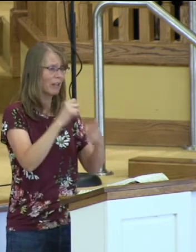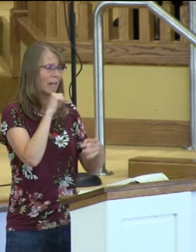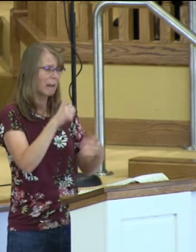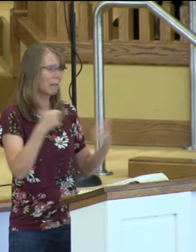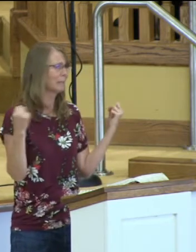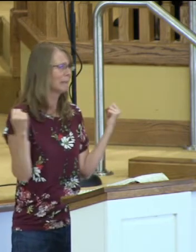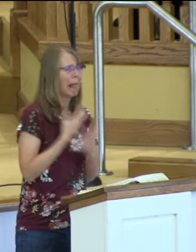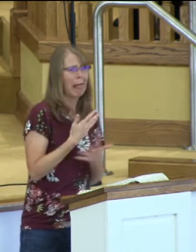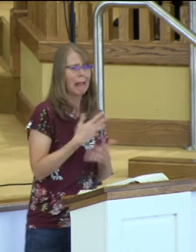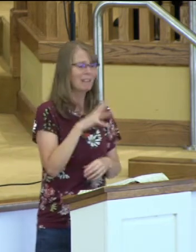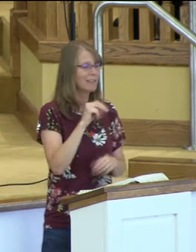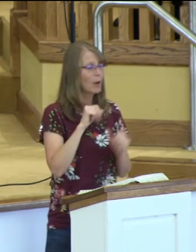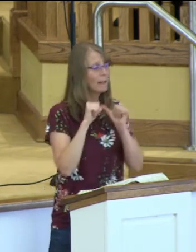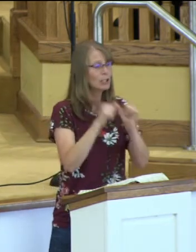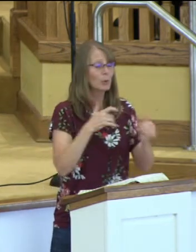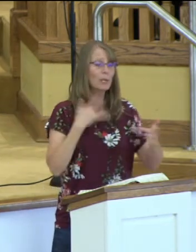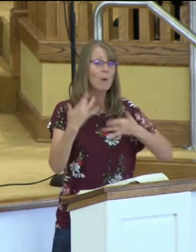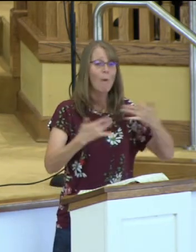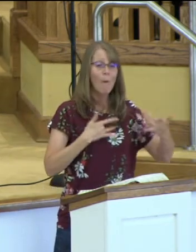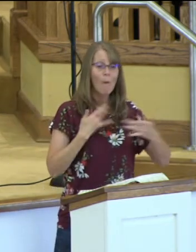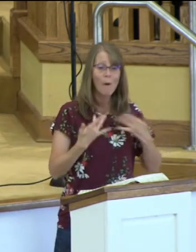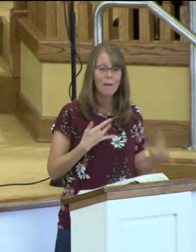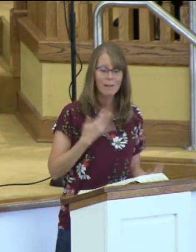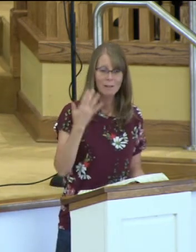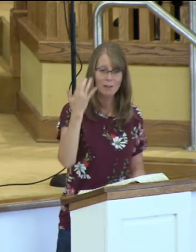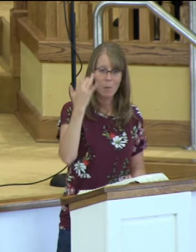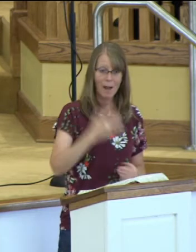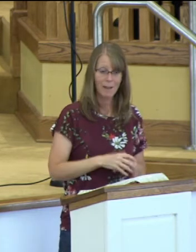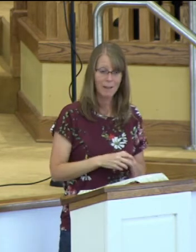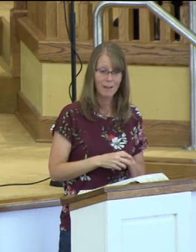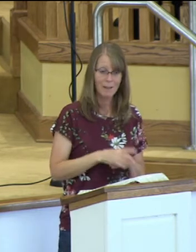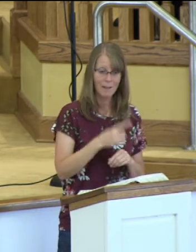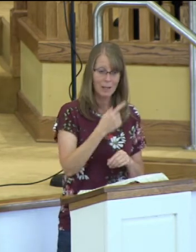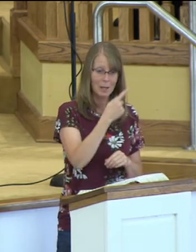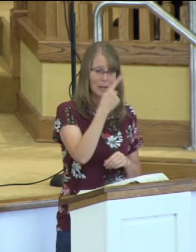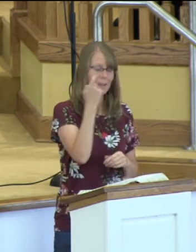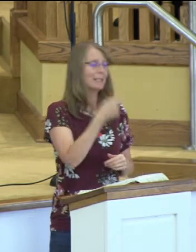they were rejoicing. Why? We were able to suffer shame